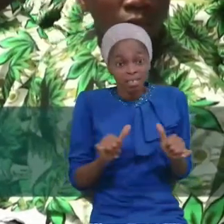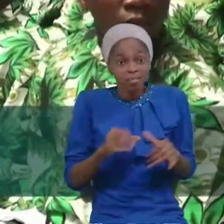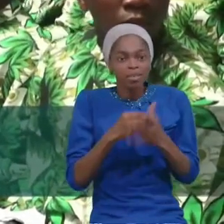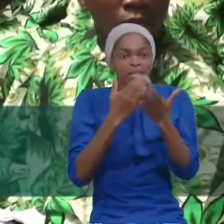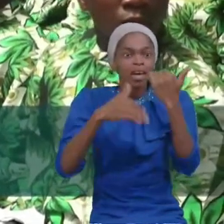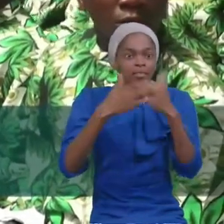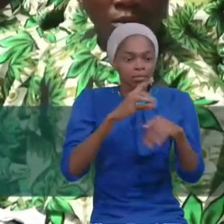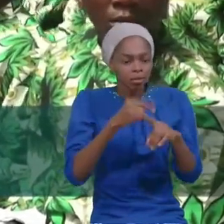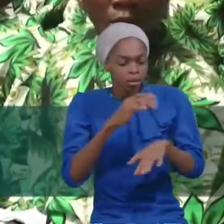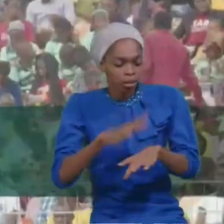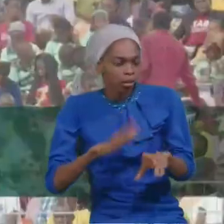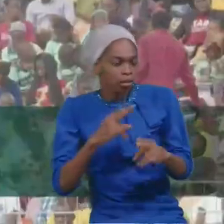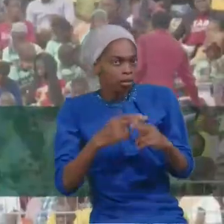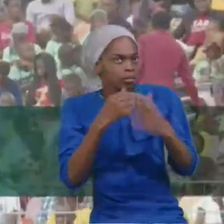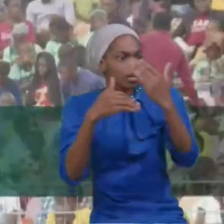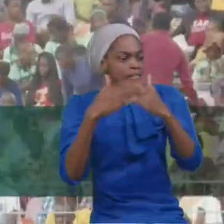Amen. Amen.